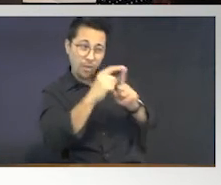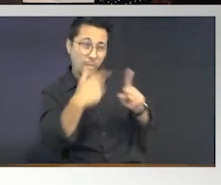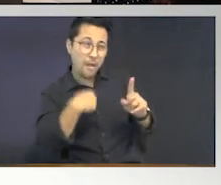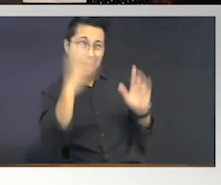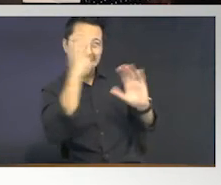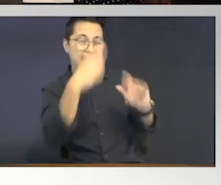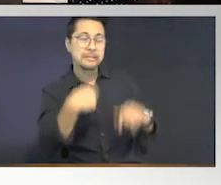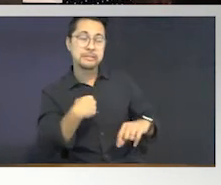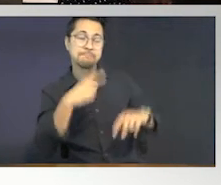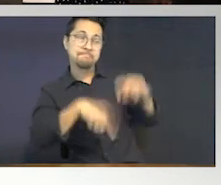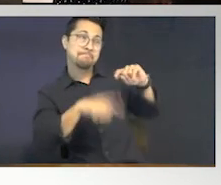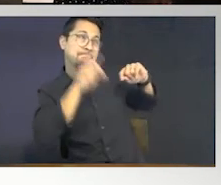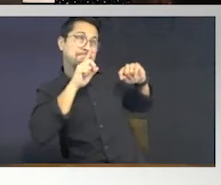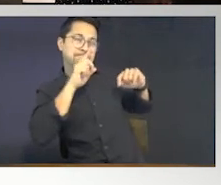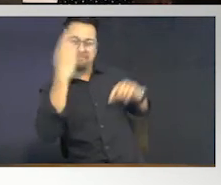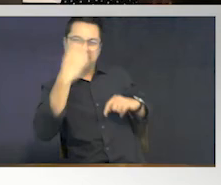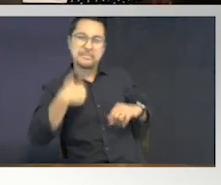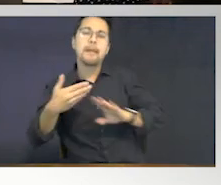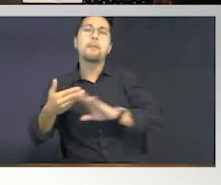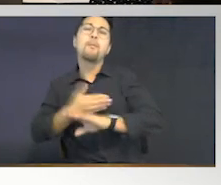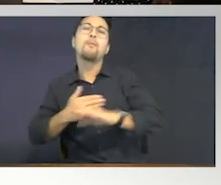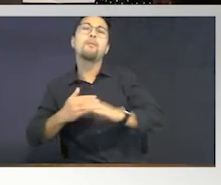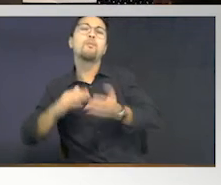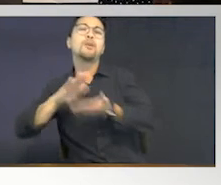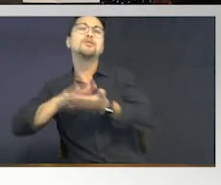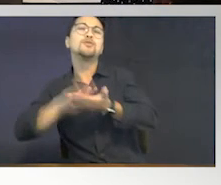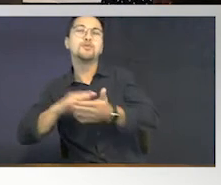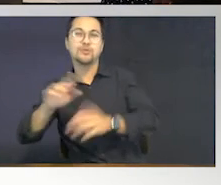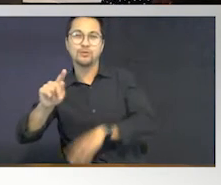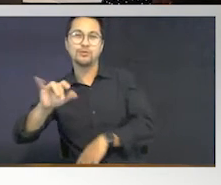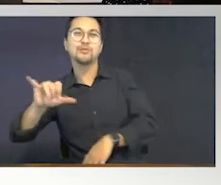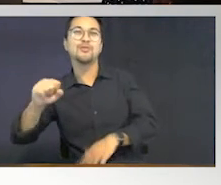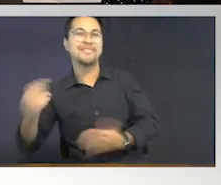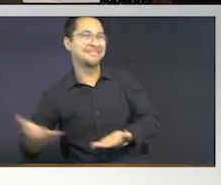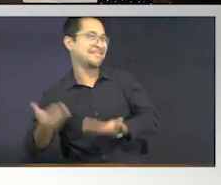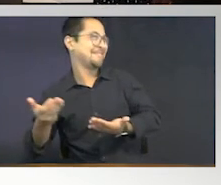can't say because there's preschool toys present, right? So,